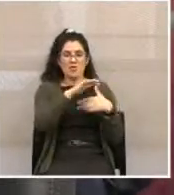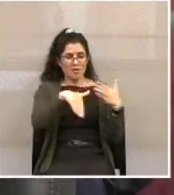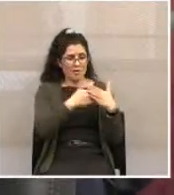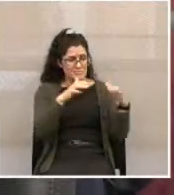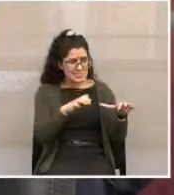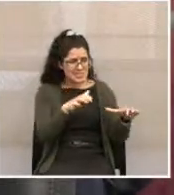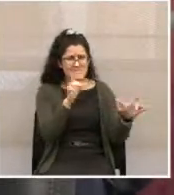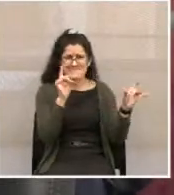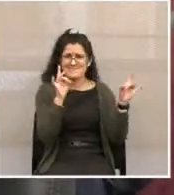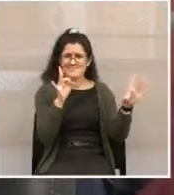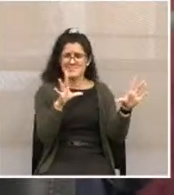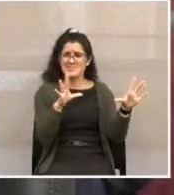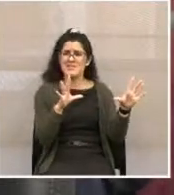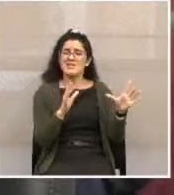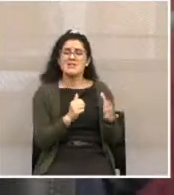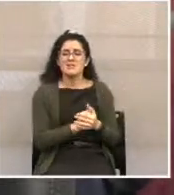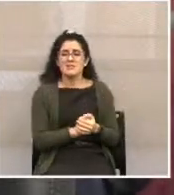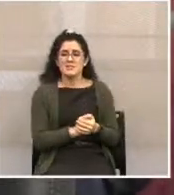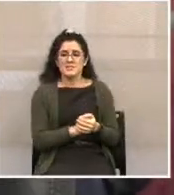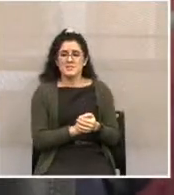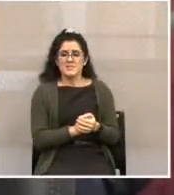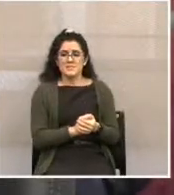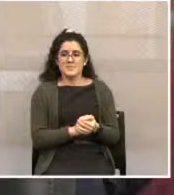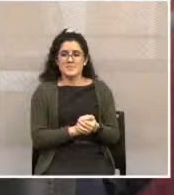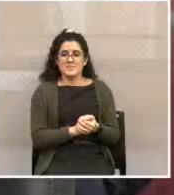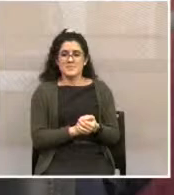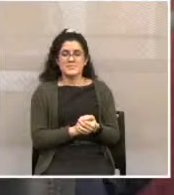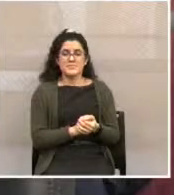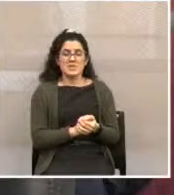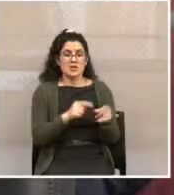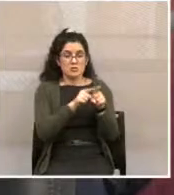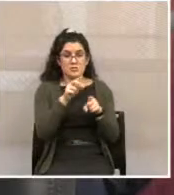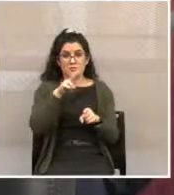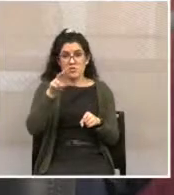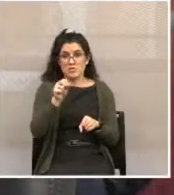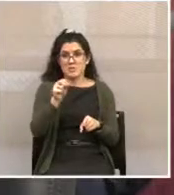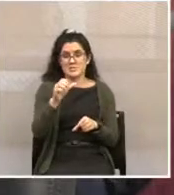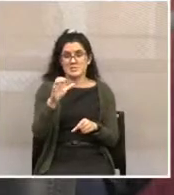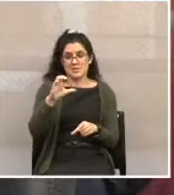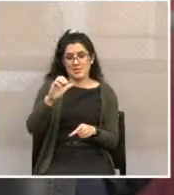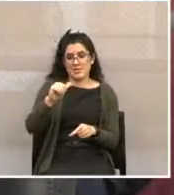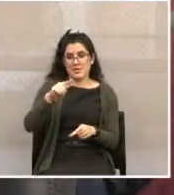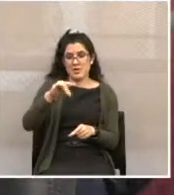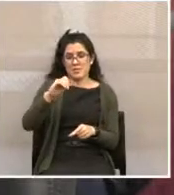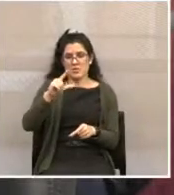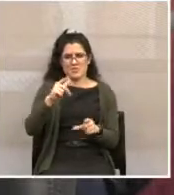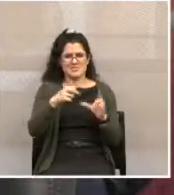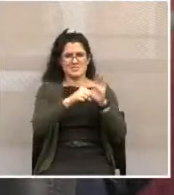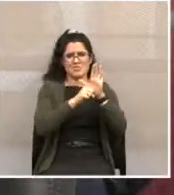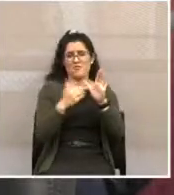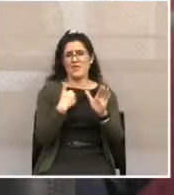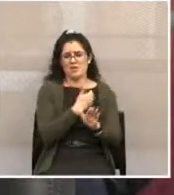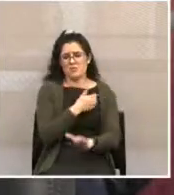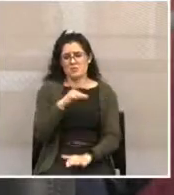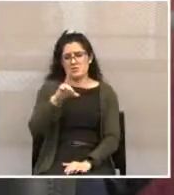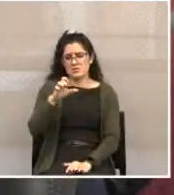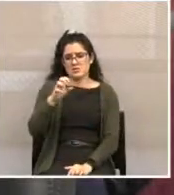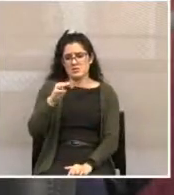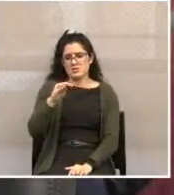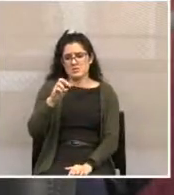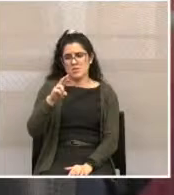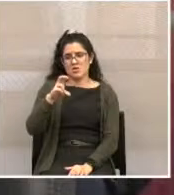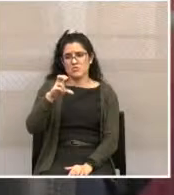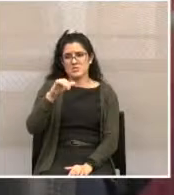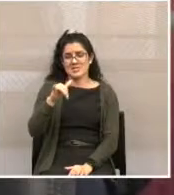acts at our U.S. Capitol and symbol of our democracy. So I think we continue to be